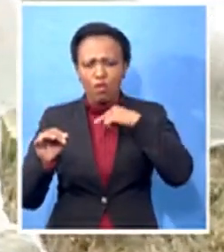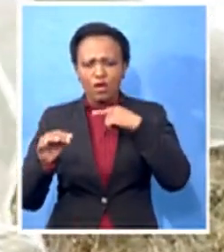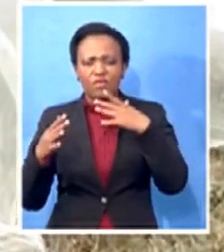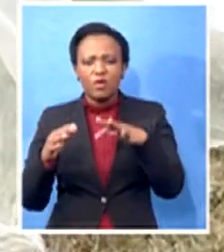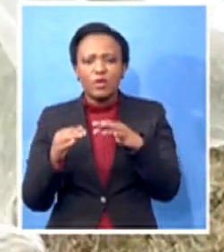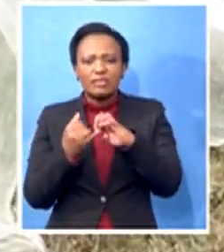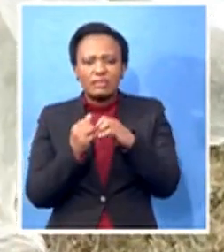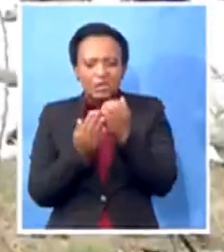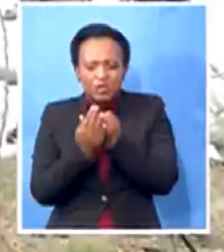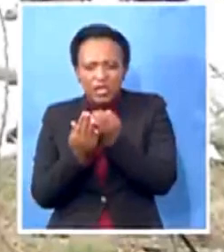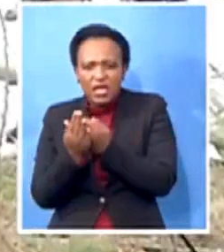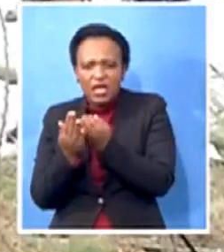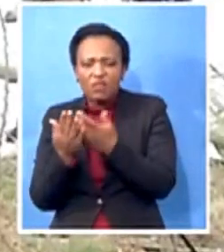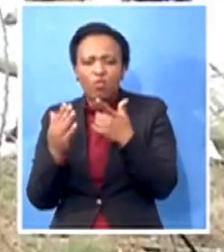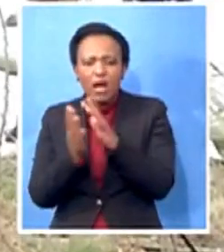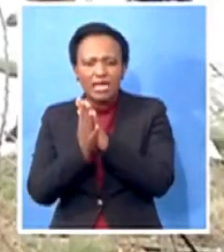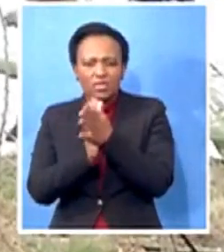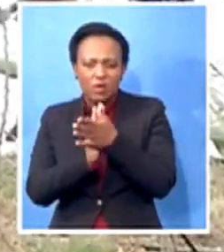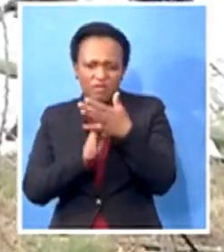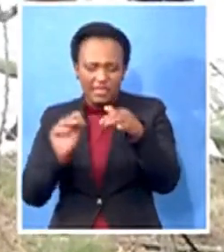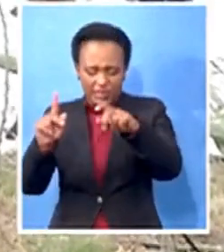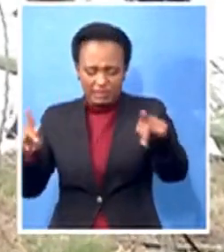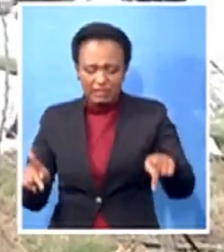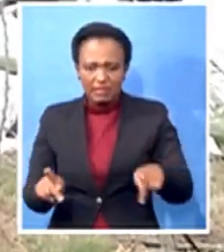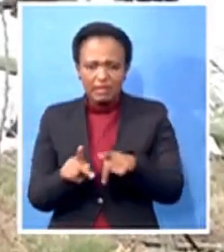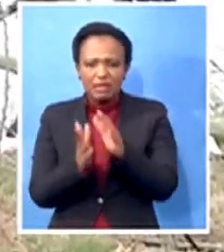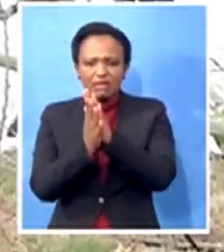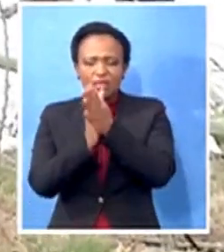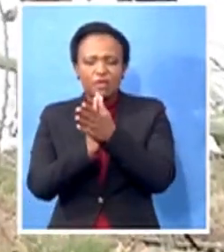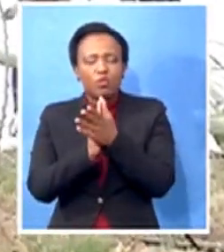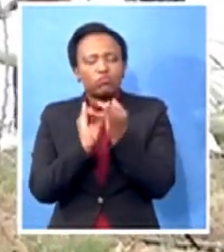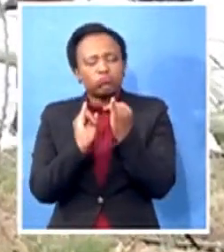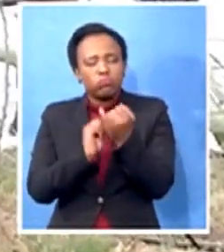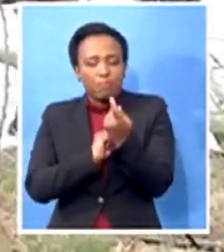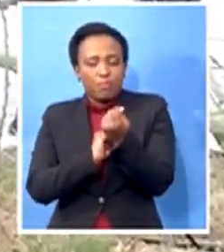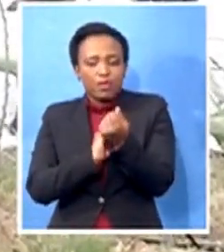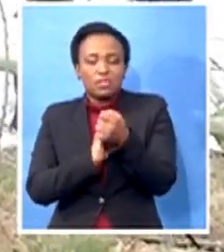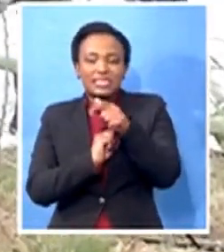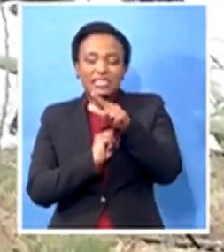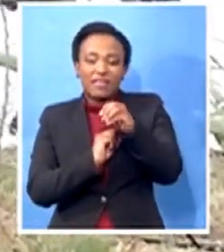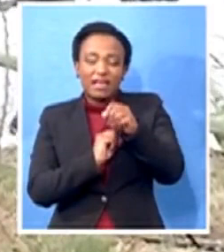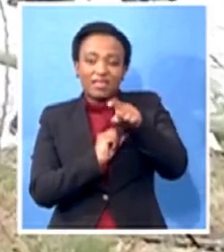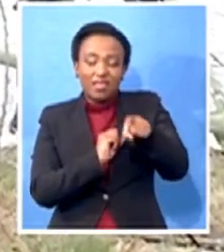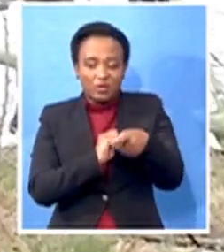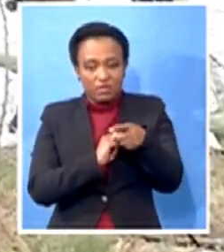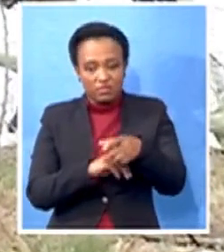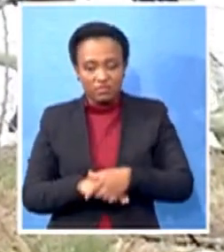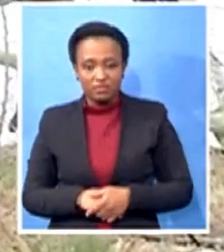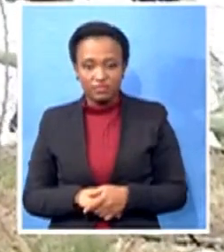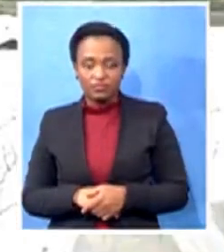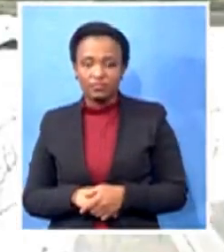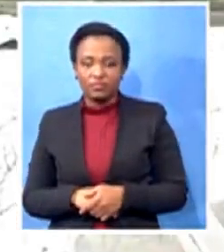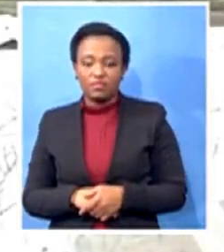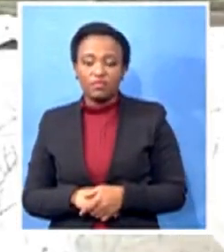destroyed. The damage comes with a price tag of 700,000 rand. This is the first time that we've had nets collapse with us, so